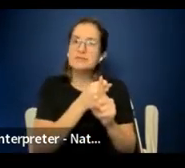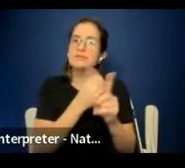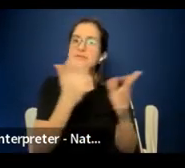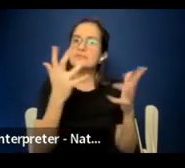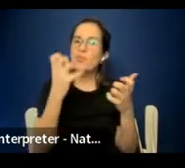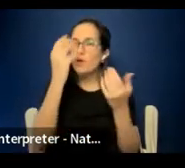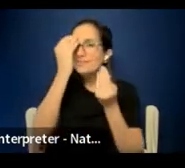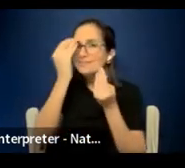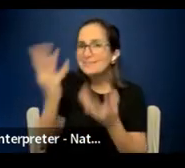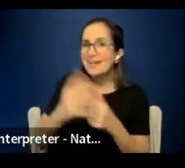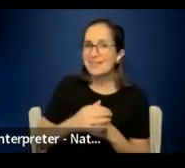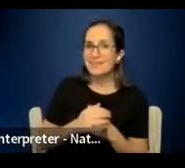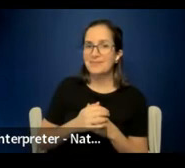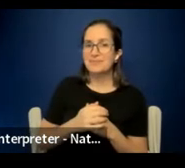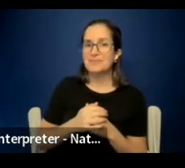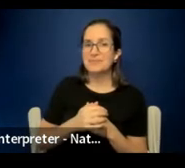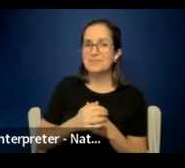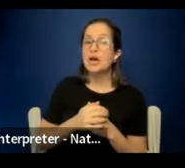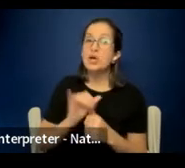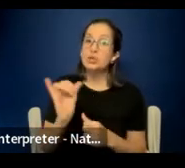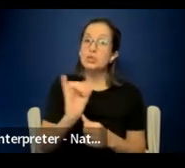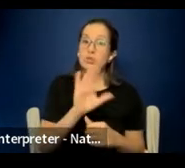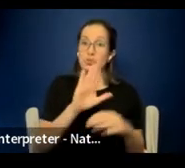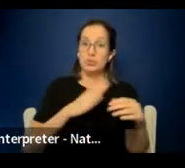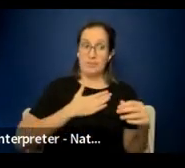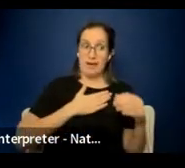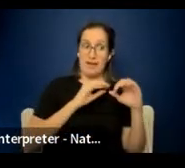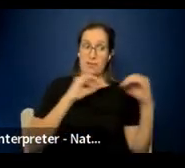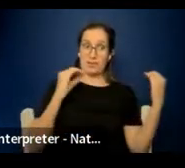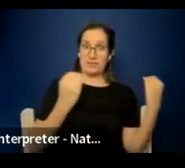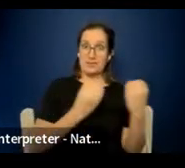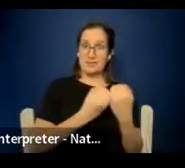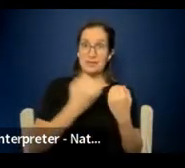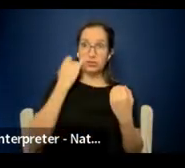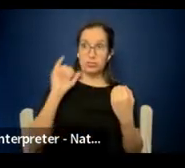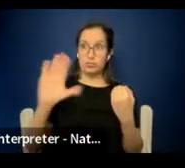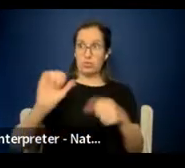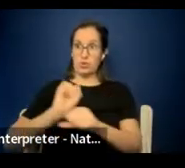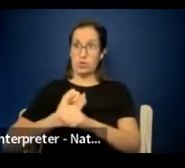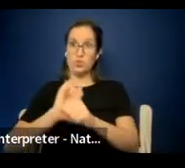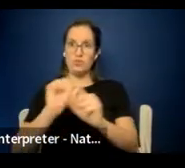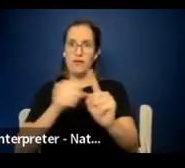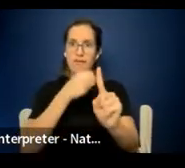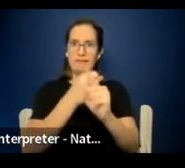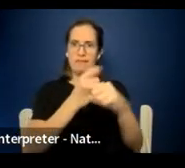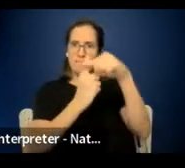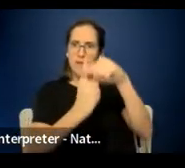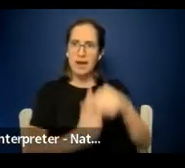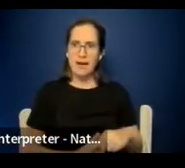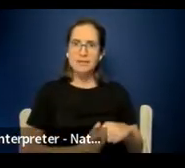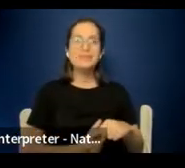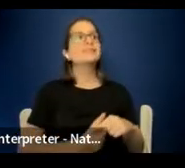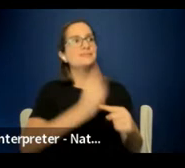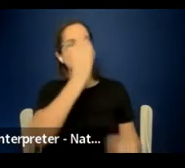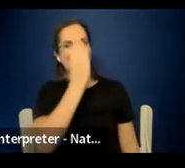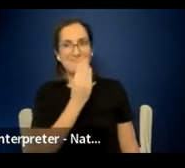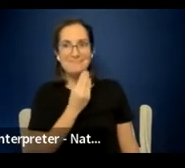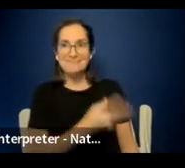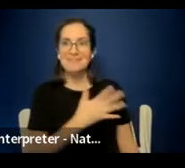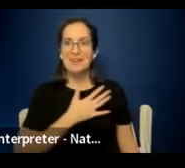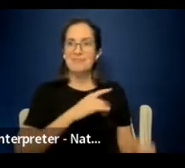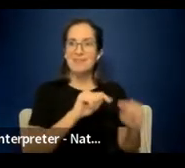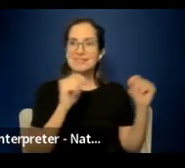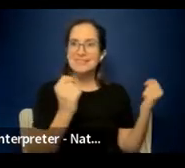skills-based volunteerism is new to your organization. You want to be able to share it and be able to show other people that, you know, it can have a real